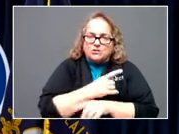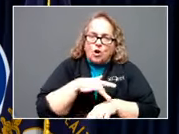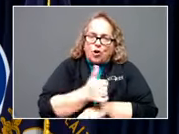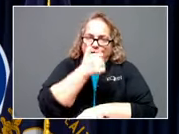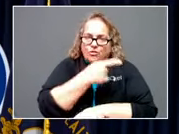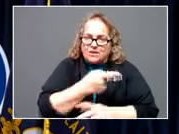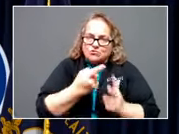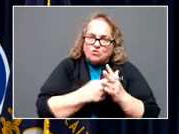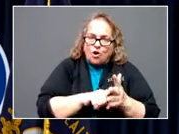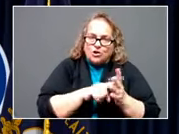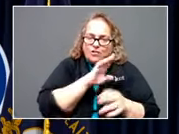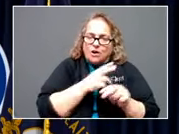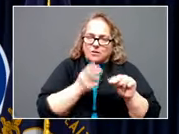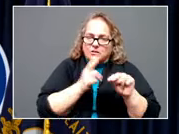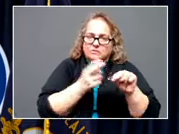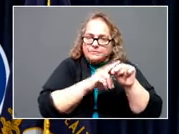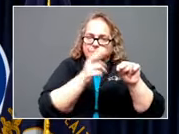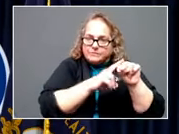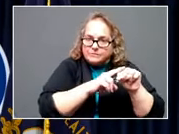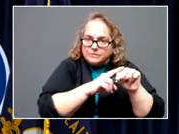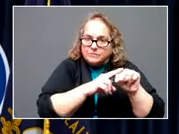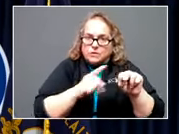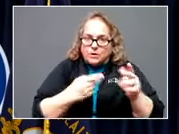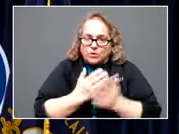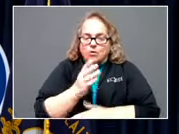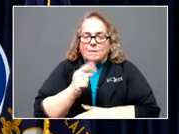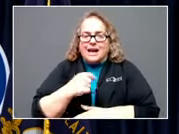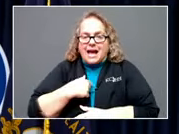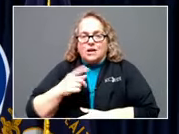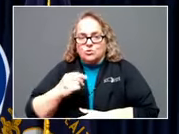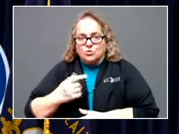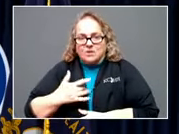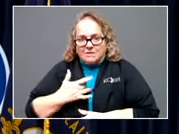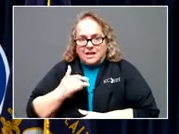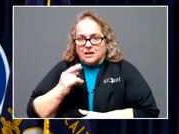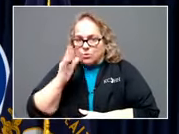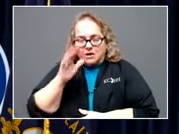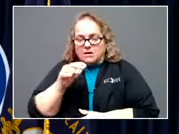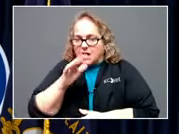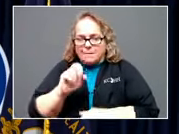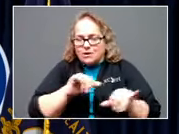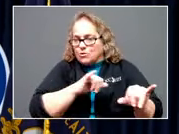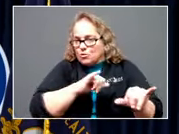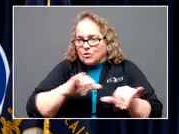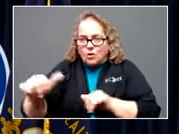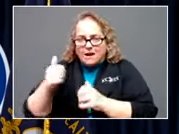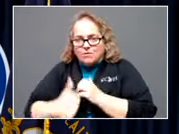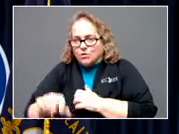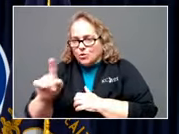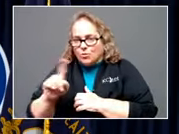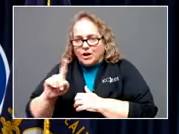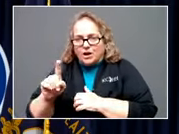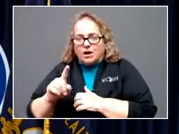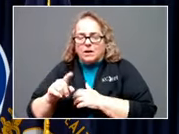that we're going through now. But I do believe that it's not going to be uniform everywhere. There's going to be things like